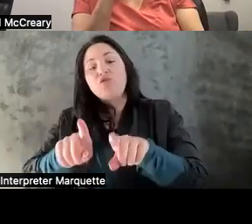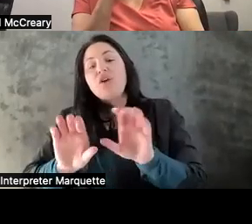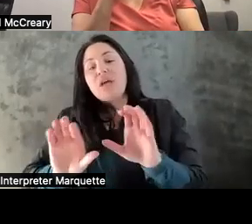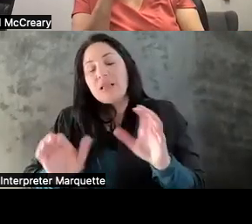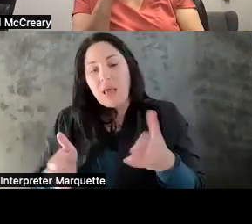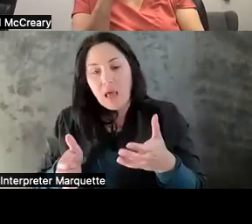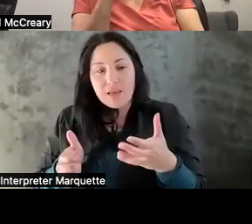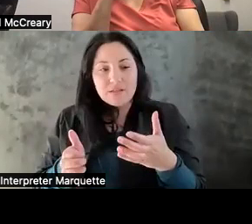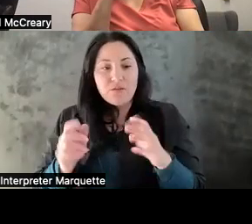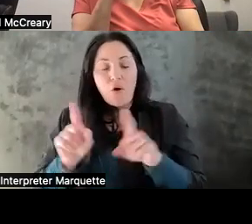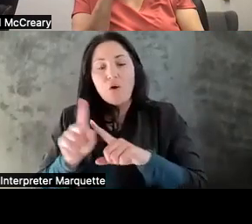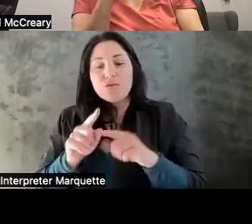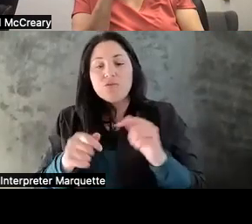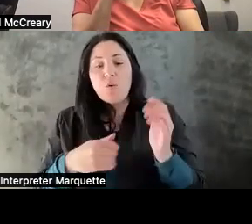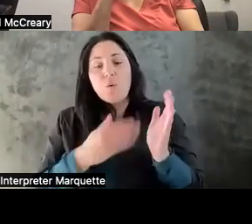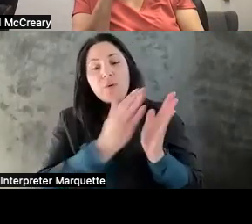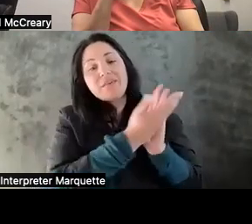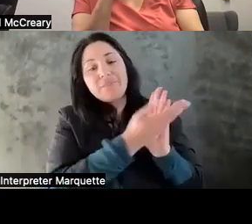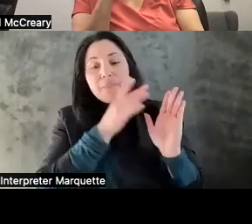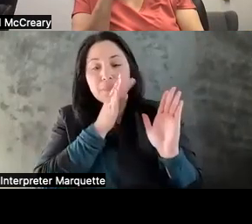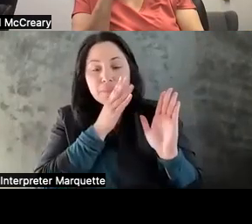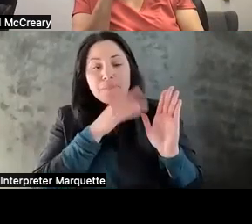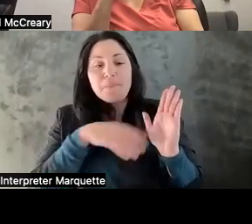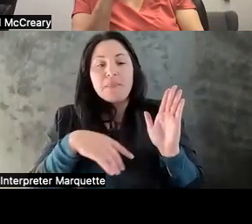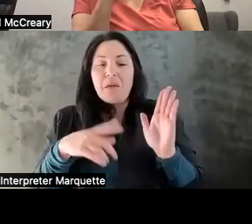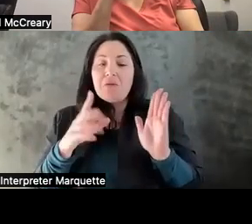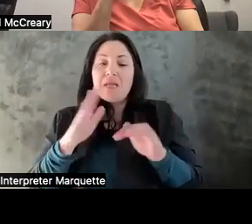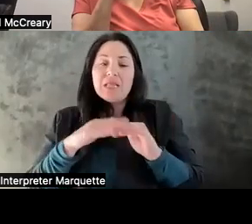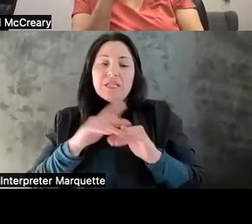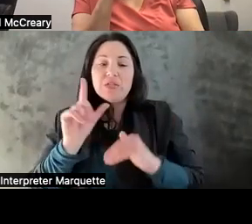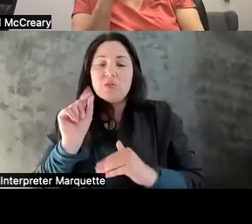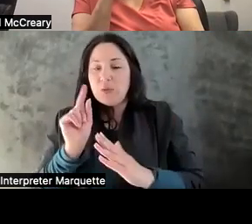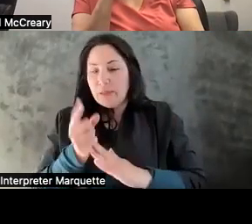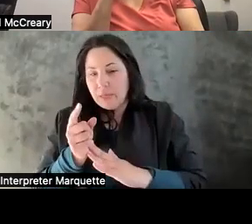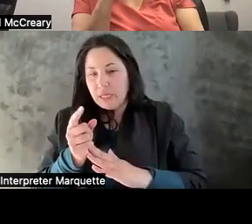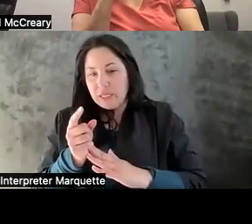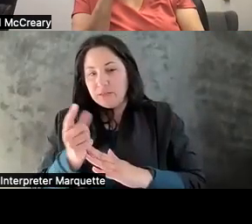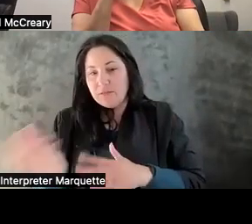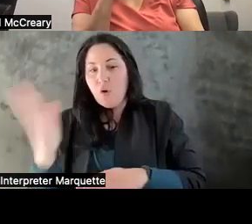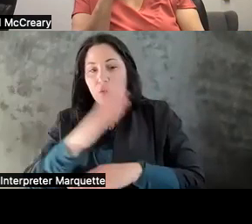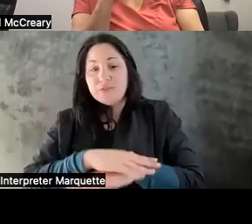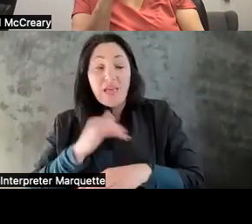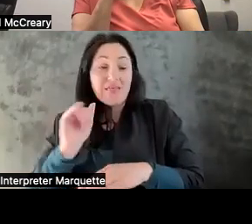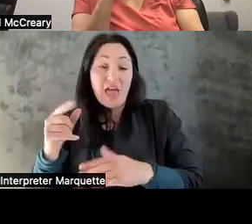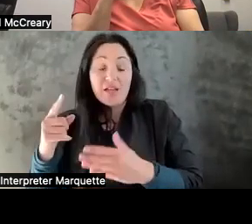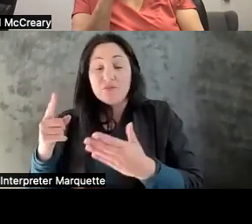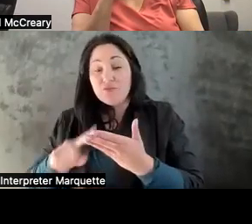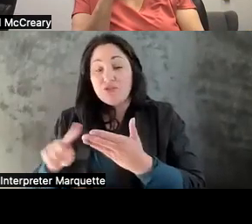of course read to the students at least 20 minutes throughout the school day, which has been shown